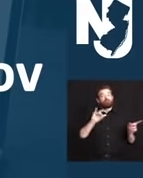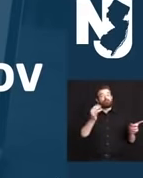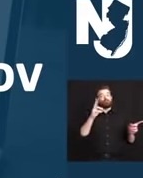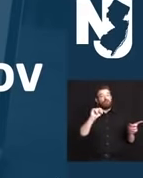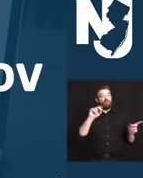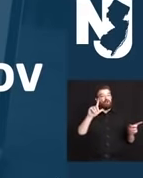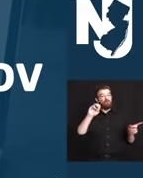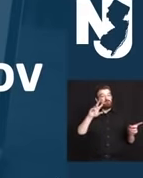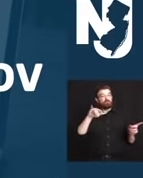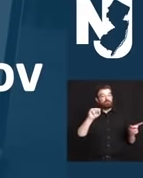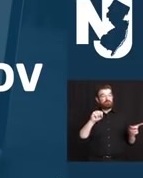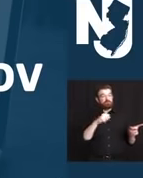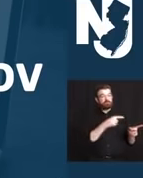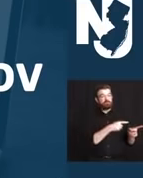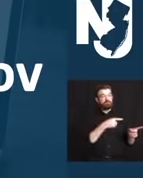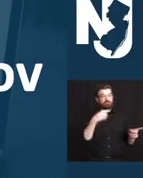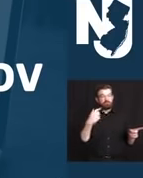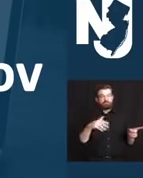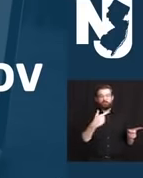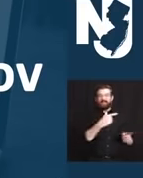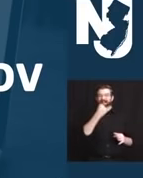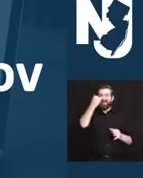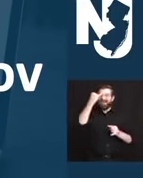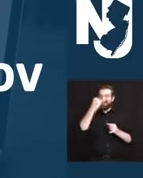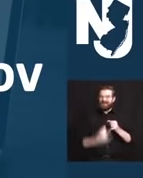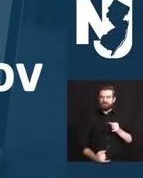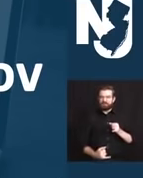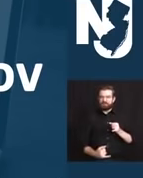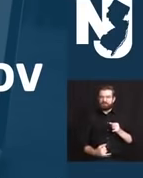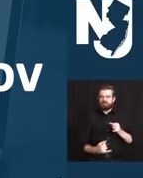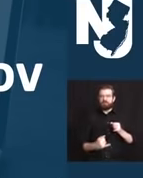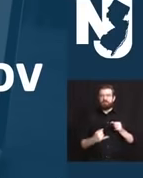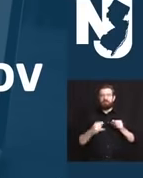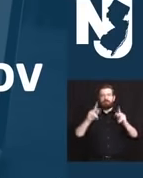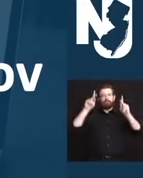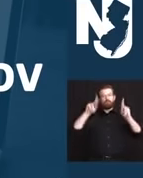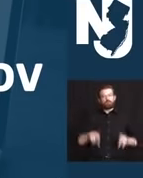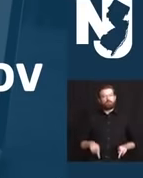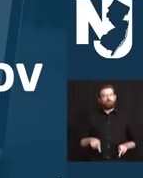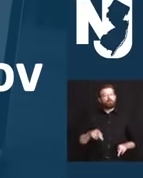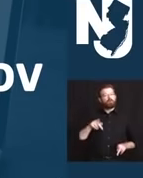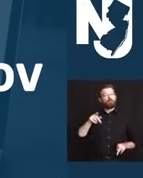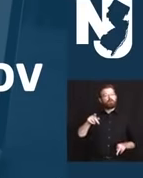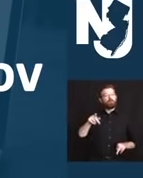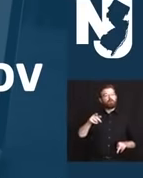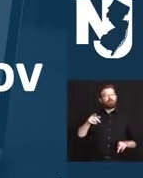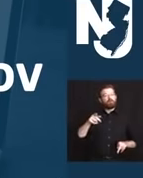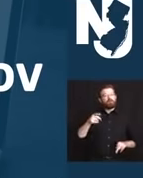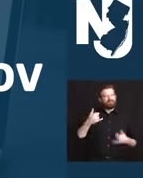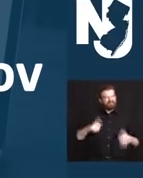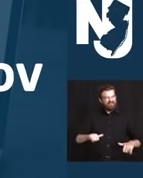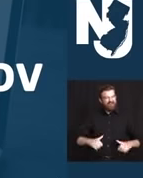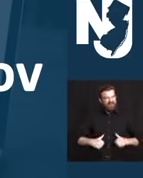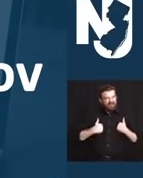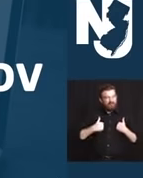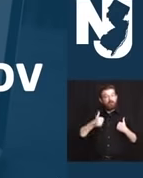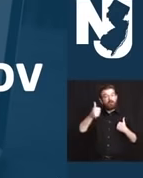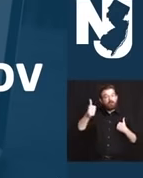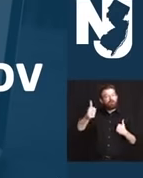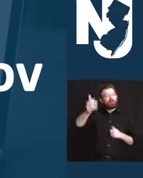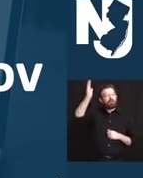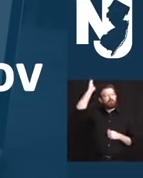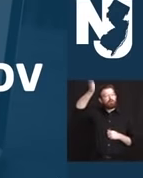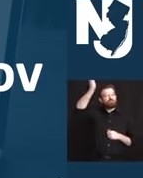speaker at the very famous March on Washington for Jobs and Freedom on August 28th,